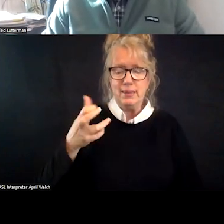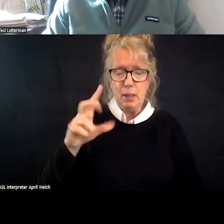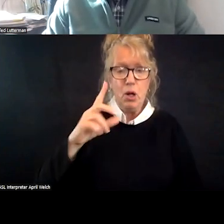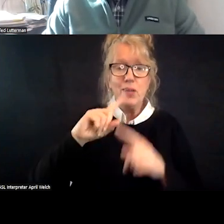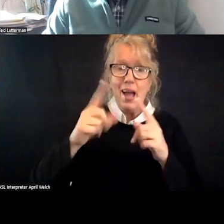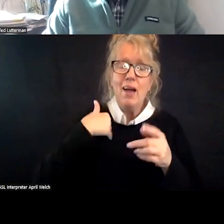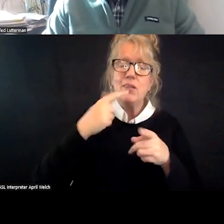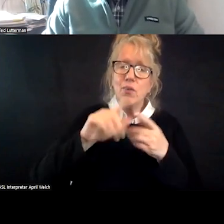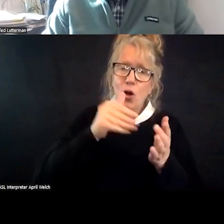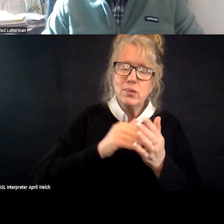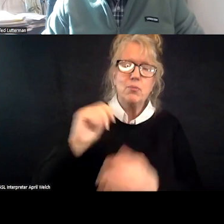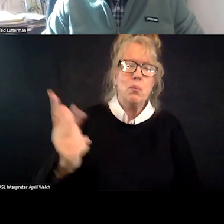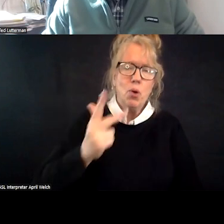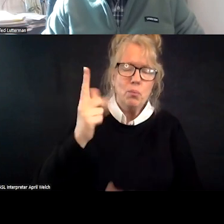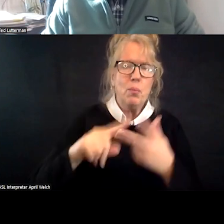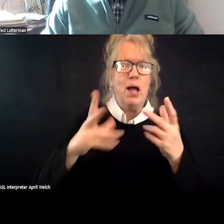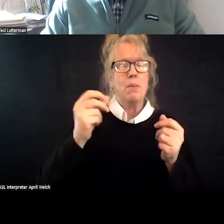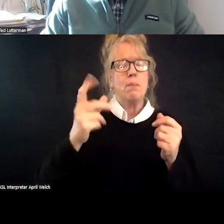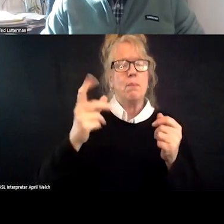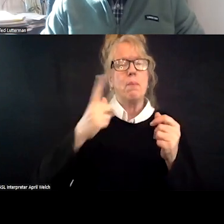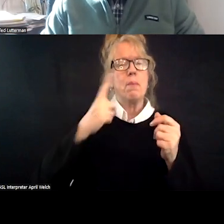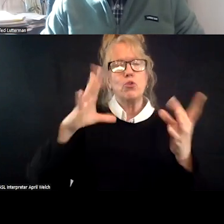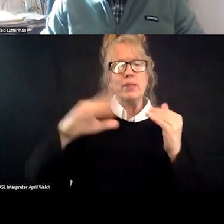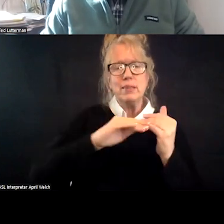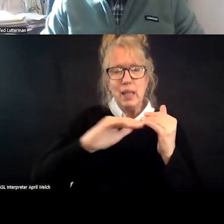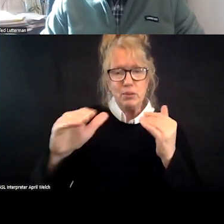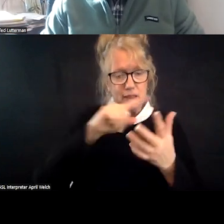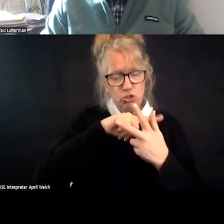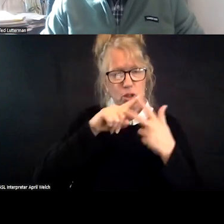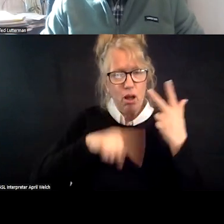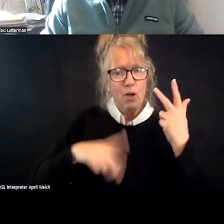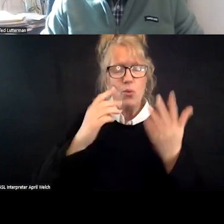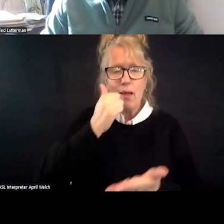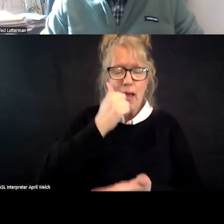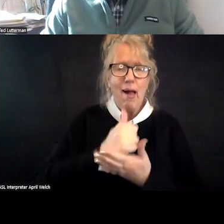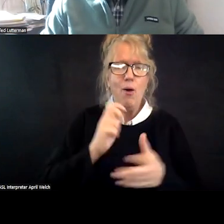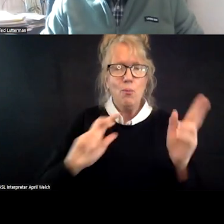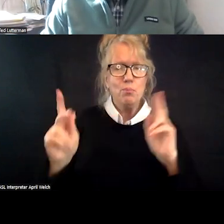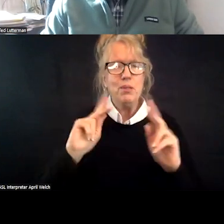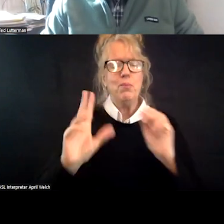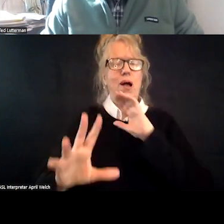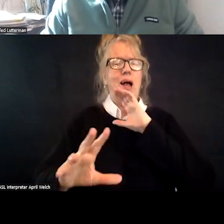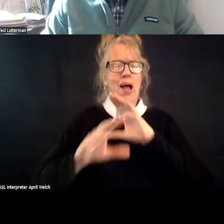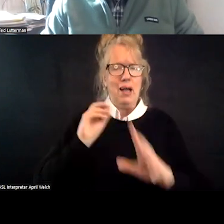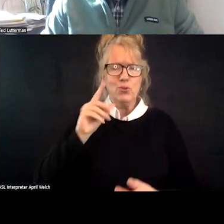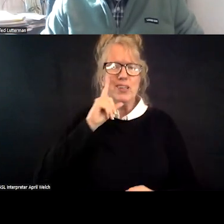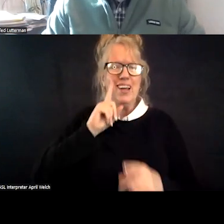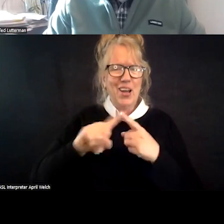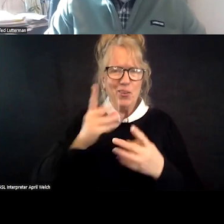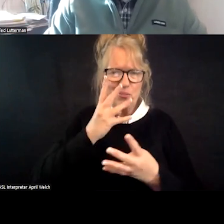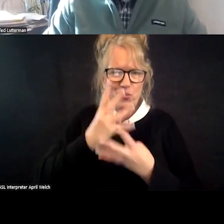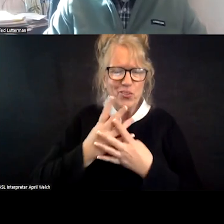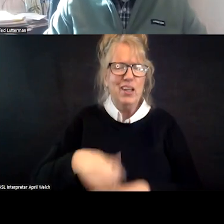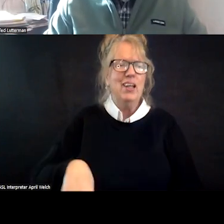mobile crisis, and crisis stabilization really can help keep many people out of criminal justice systems, out of